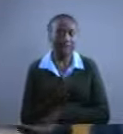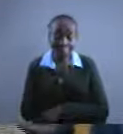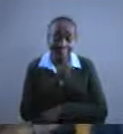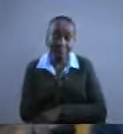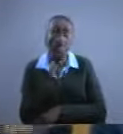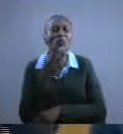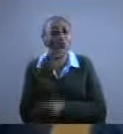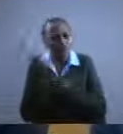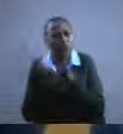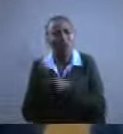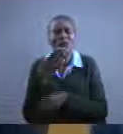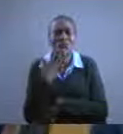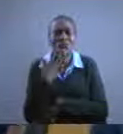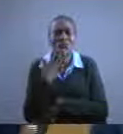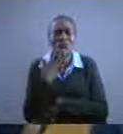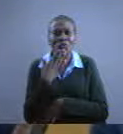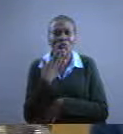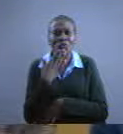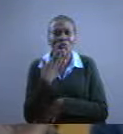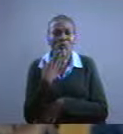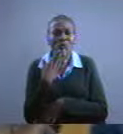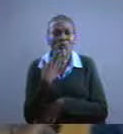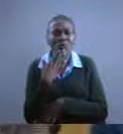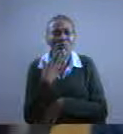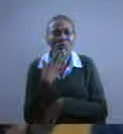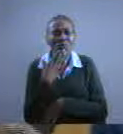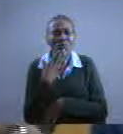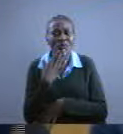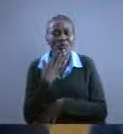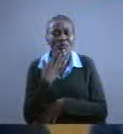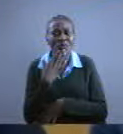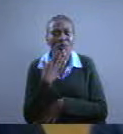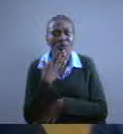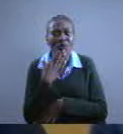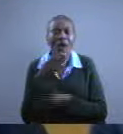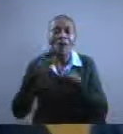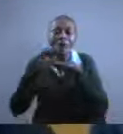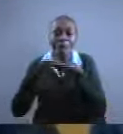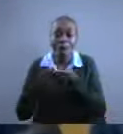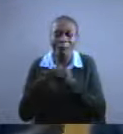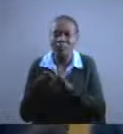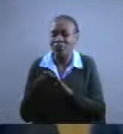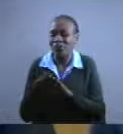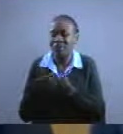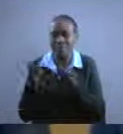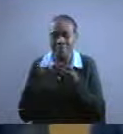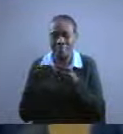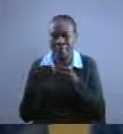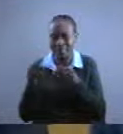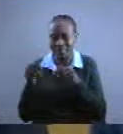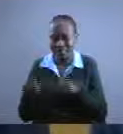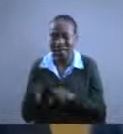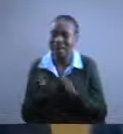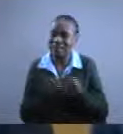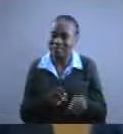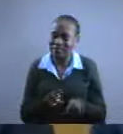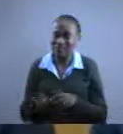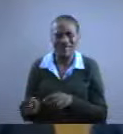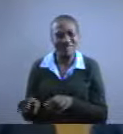but it was organized by suffering communities of this suburb of this